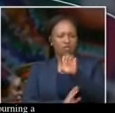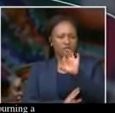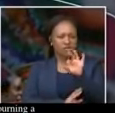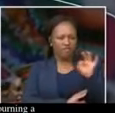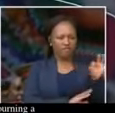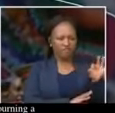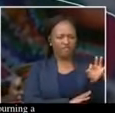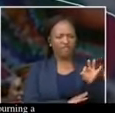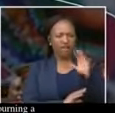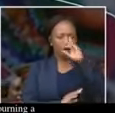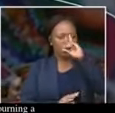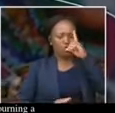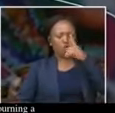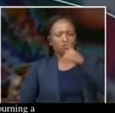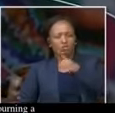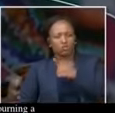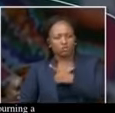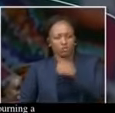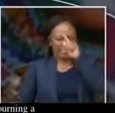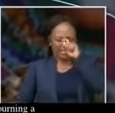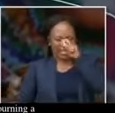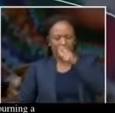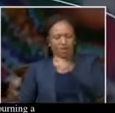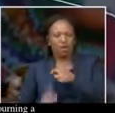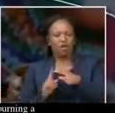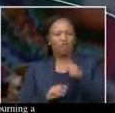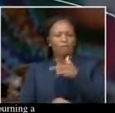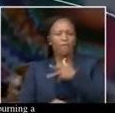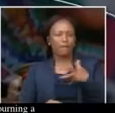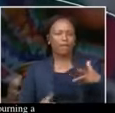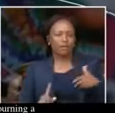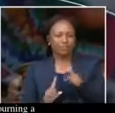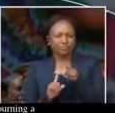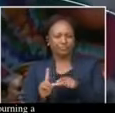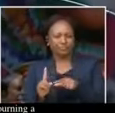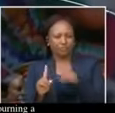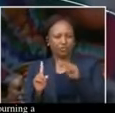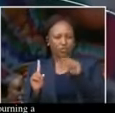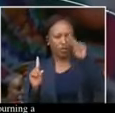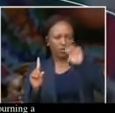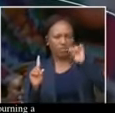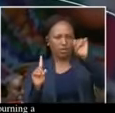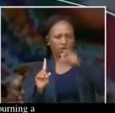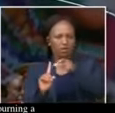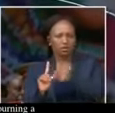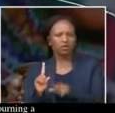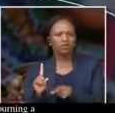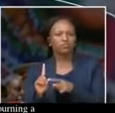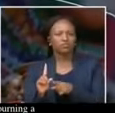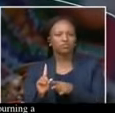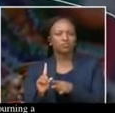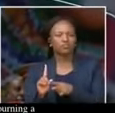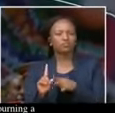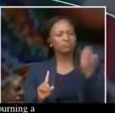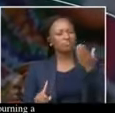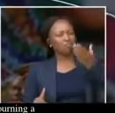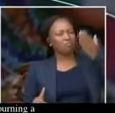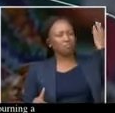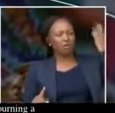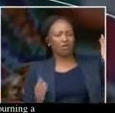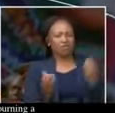the daughters and sons of Mama Nomzamo Madikizela Mandela. those prodigal